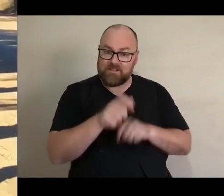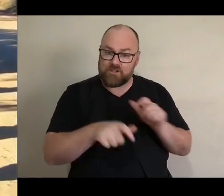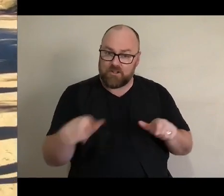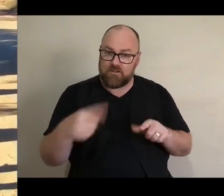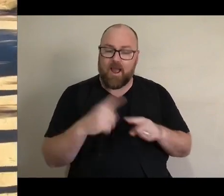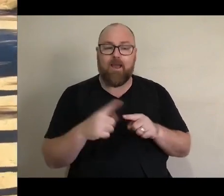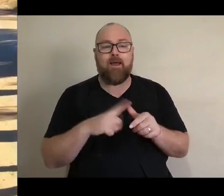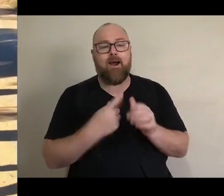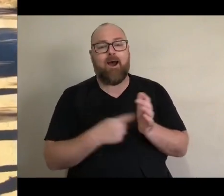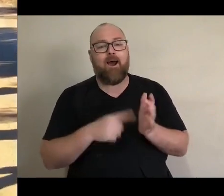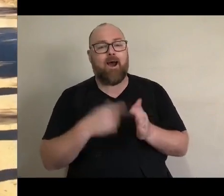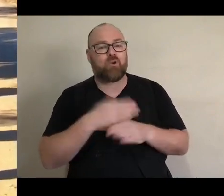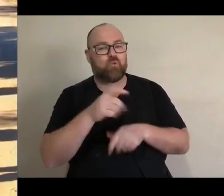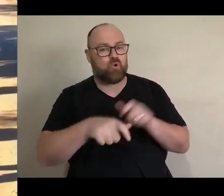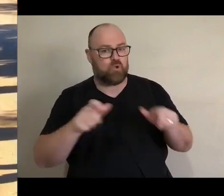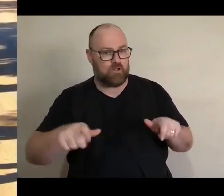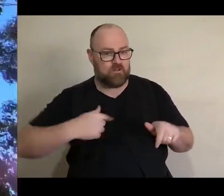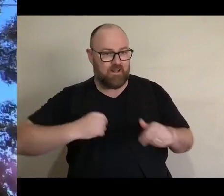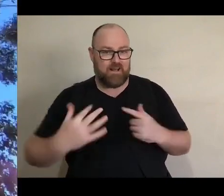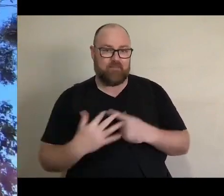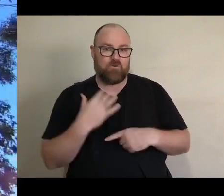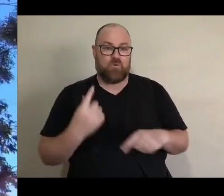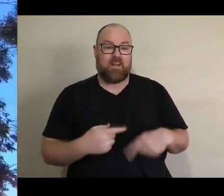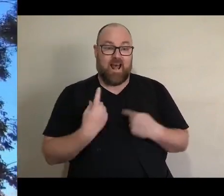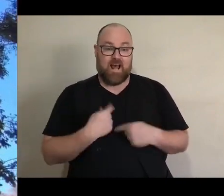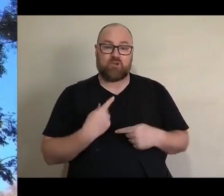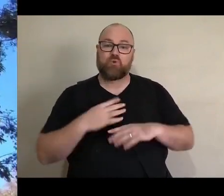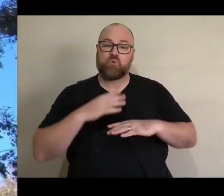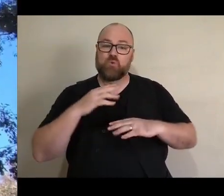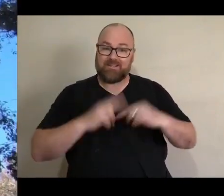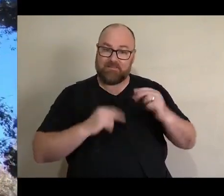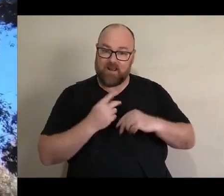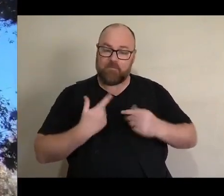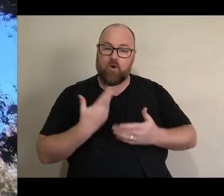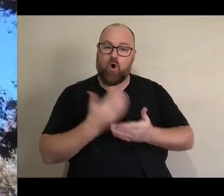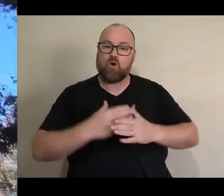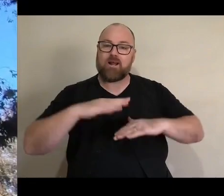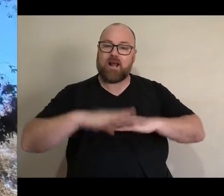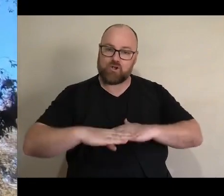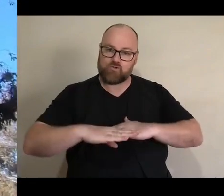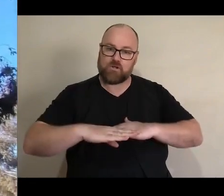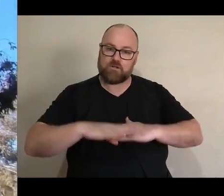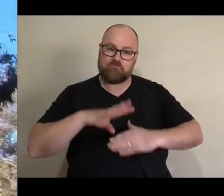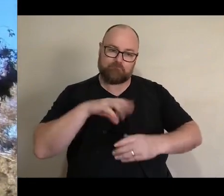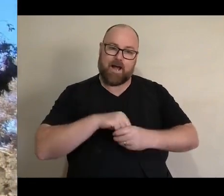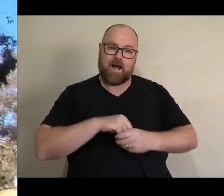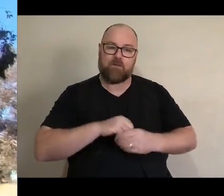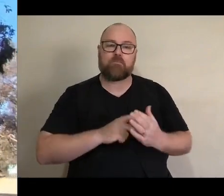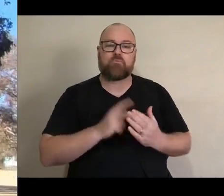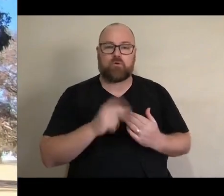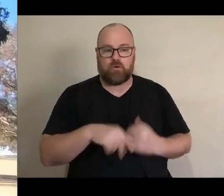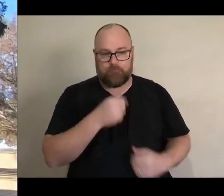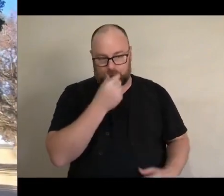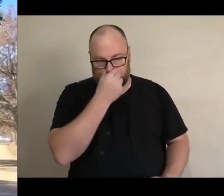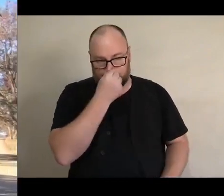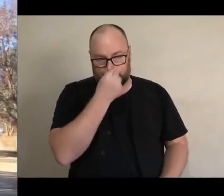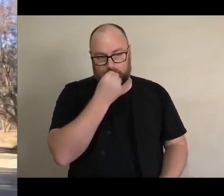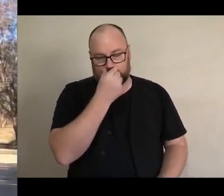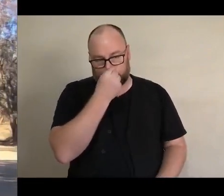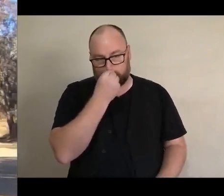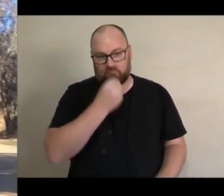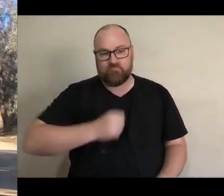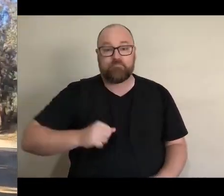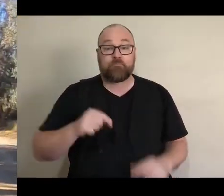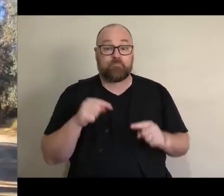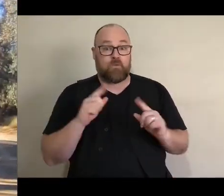which influence us to develop an on-country component to the program. This was the first time that the Gallery has taken